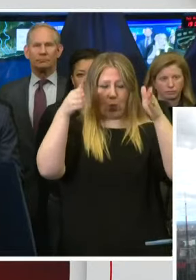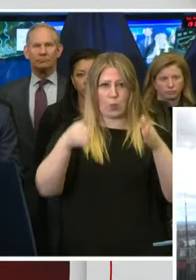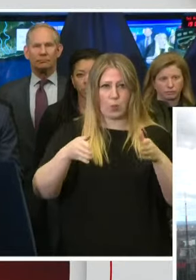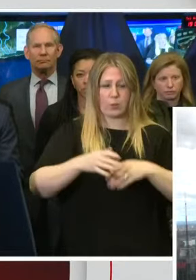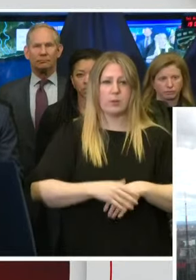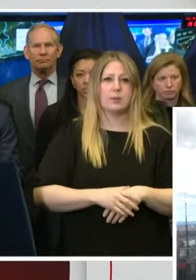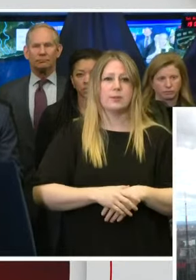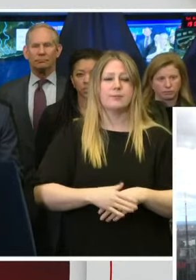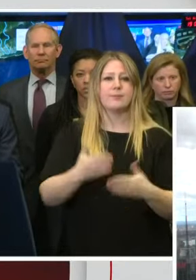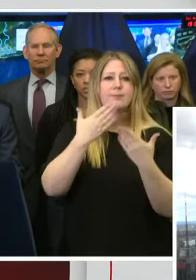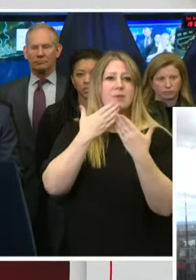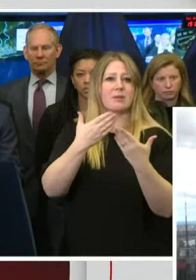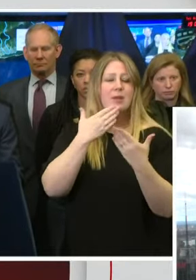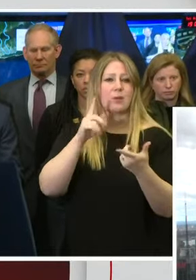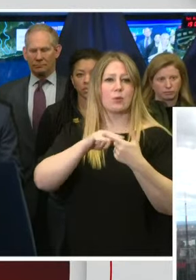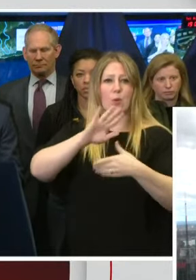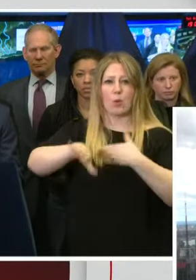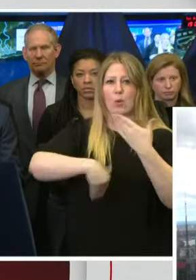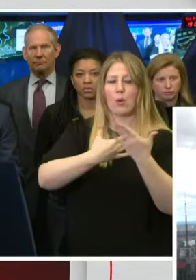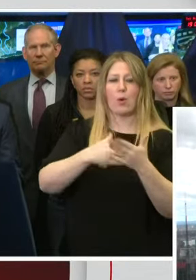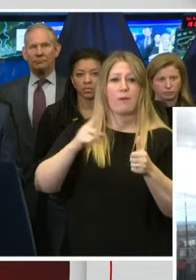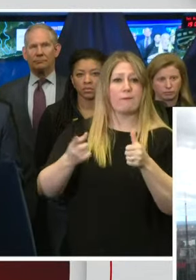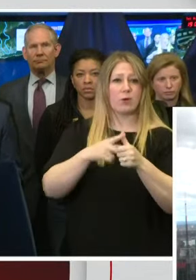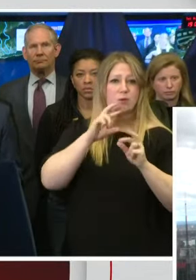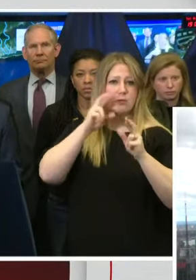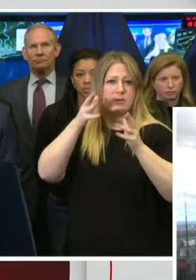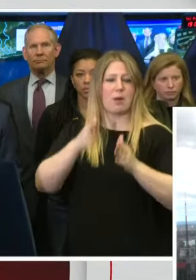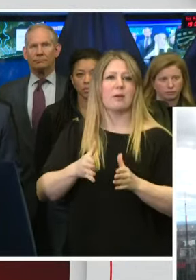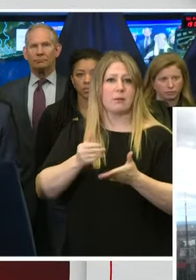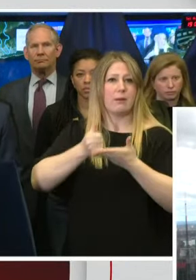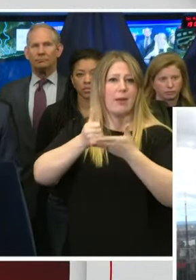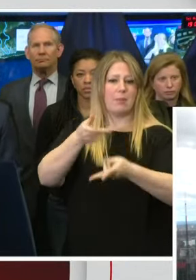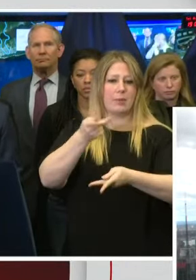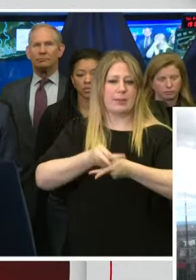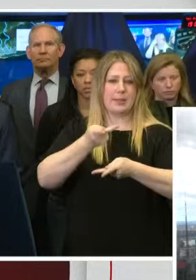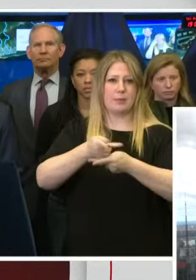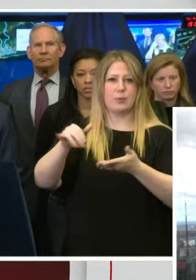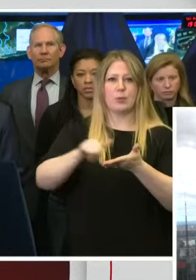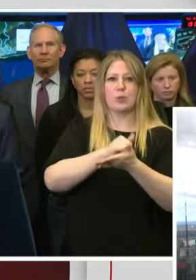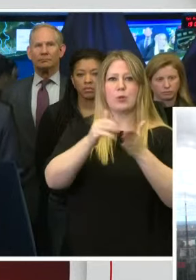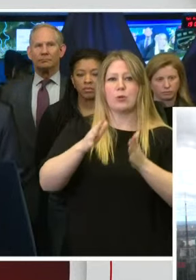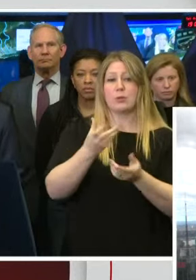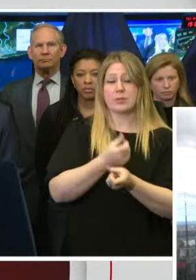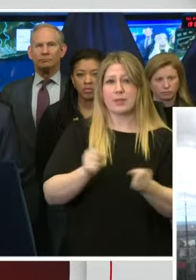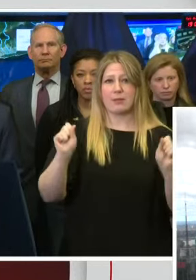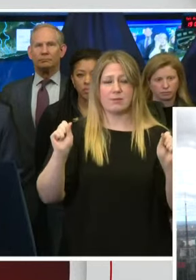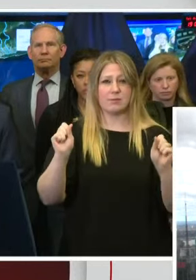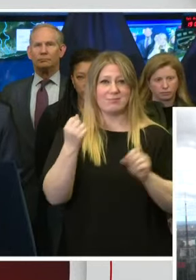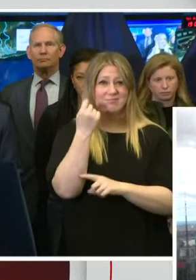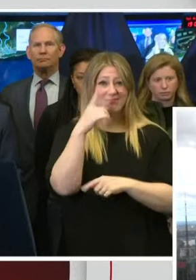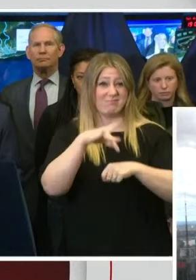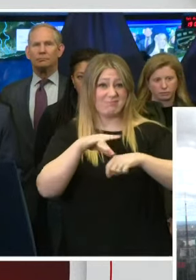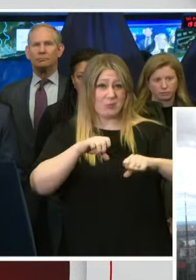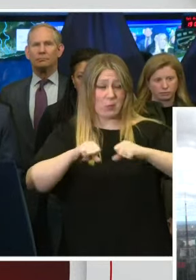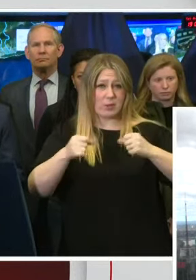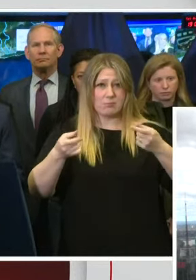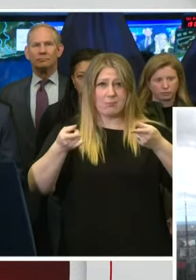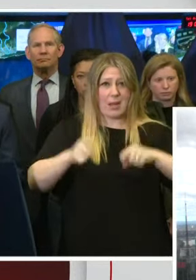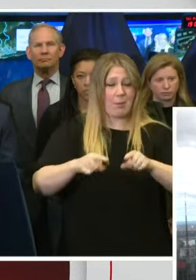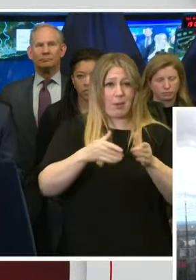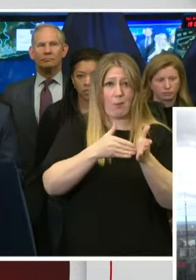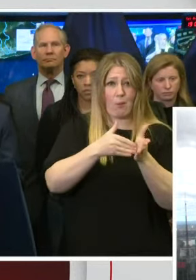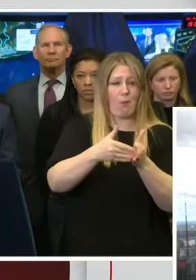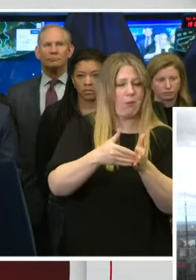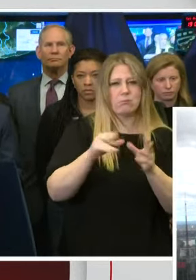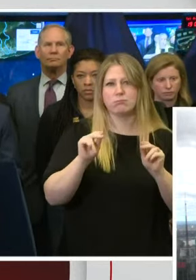New Yorkers safe. Earthquakes don't happen every day in New York. So this can be extremely traumatic. The number